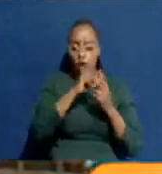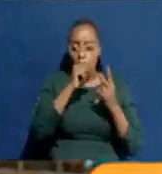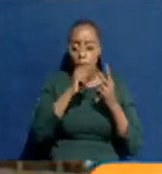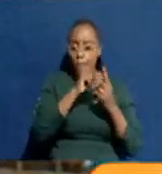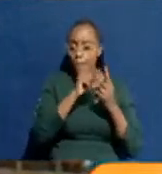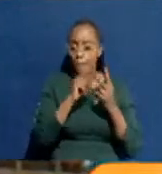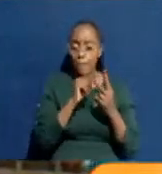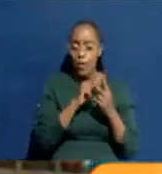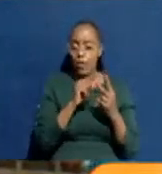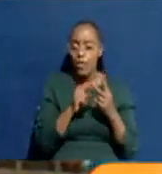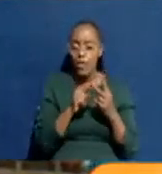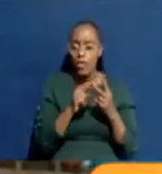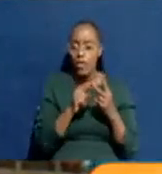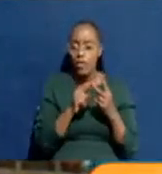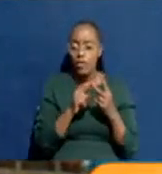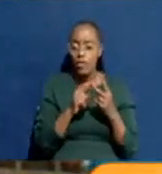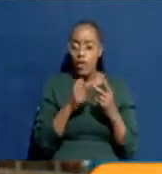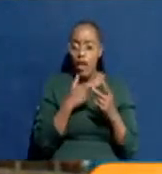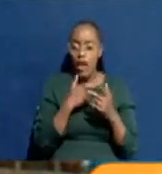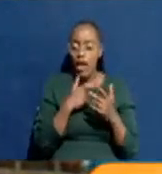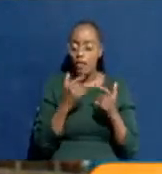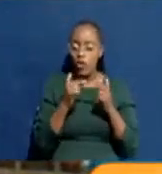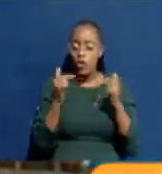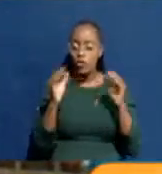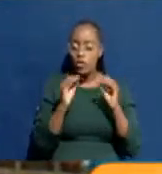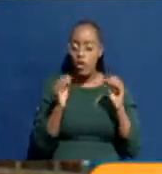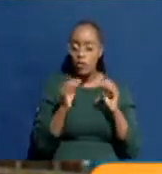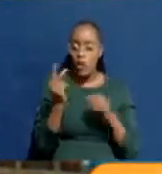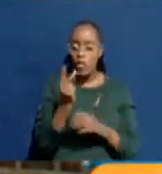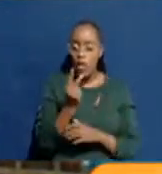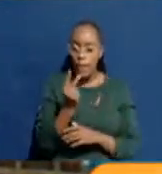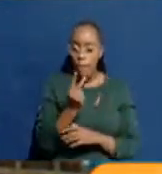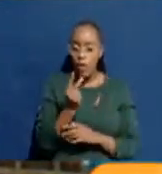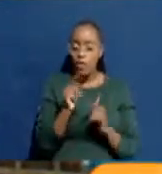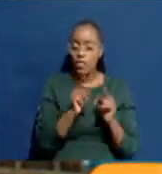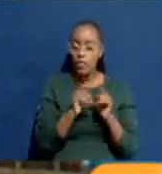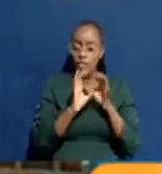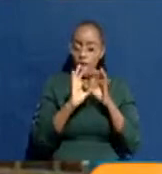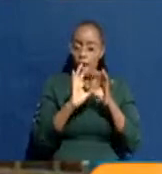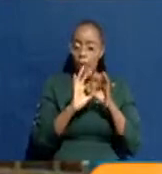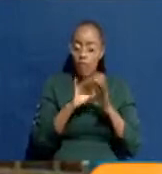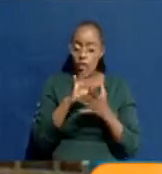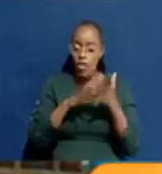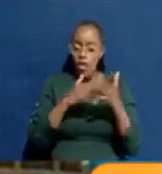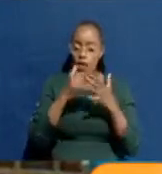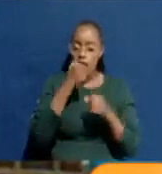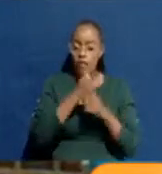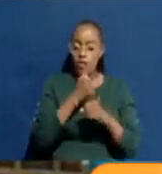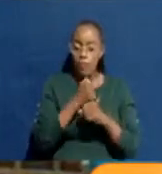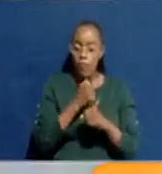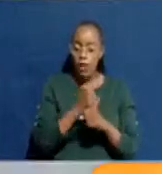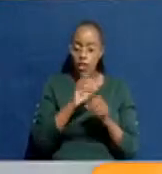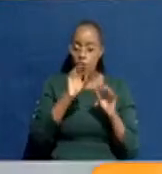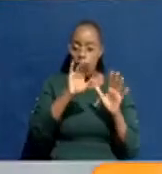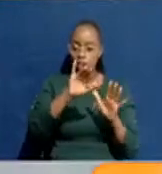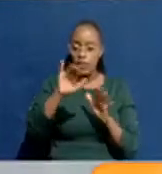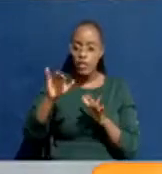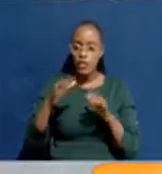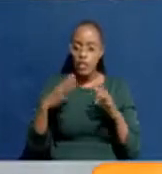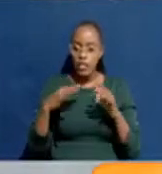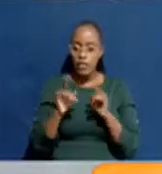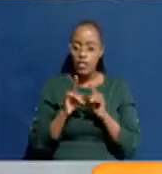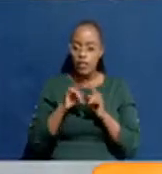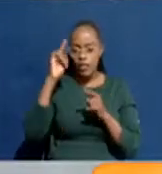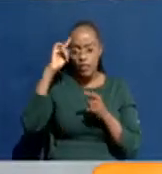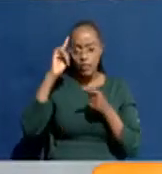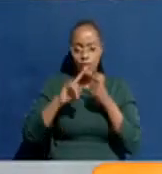not, you know, there's no contradiction between the two. They both belong in the framework. Let's take a moment and reflect